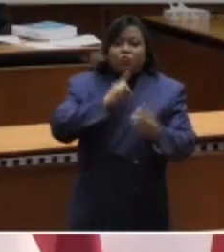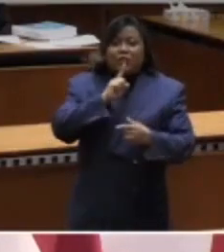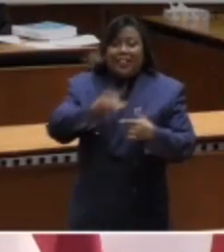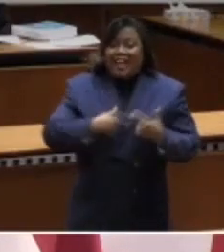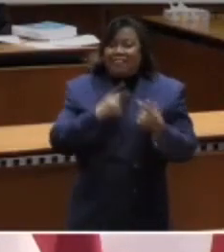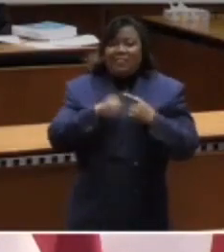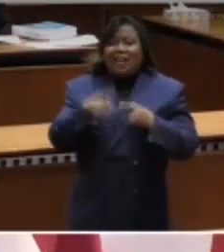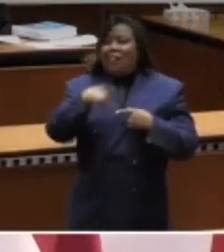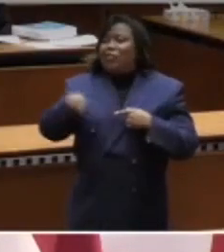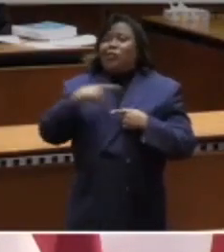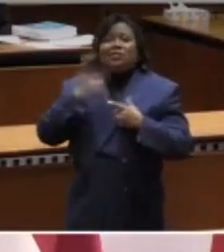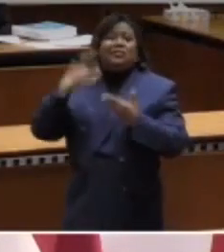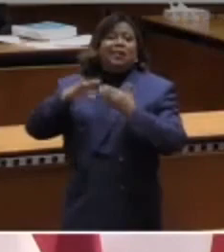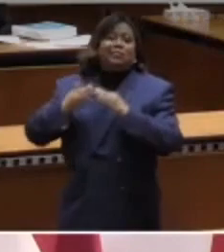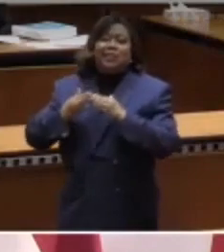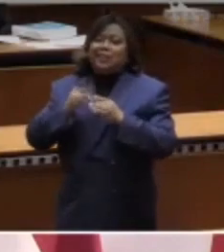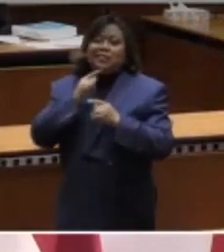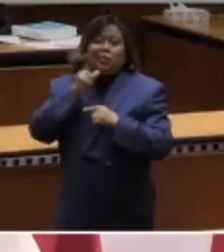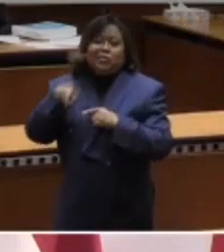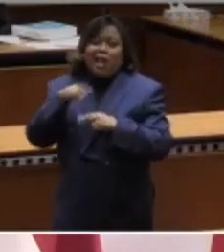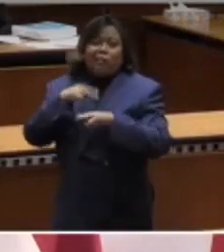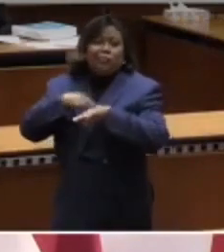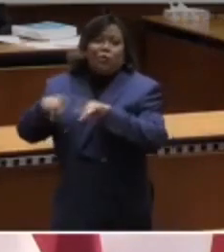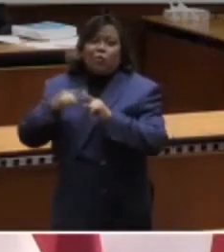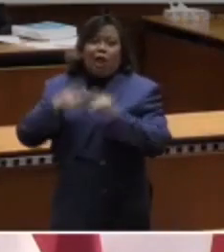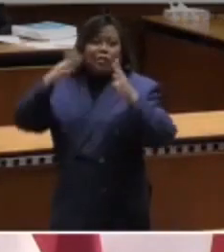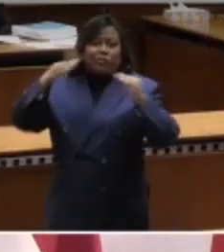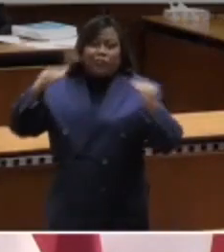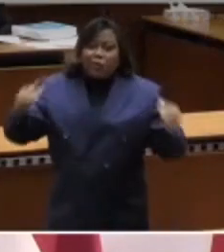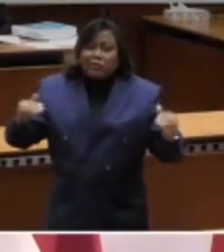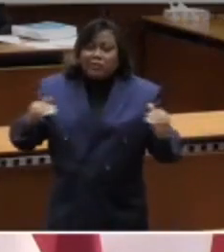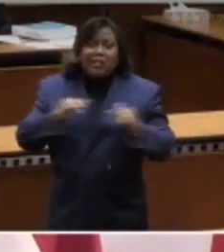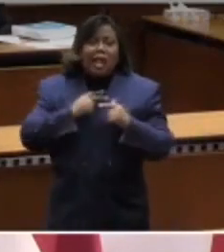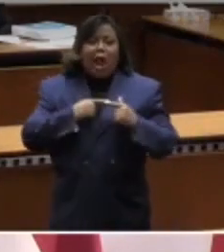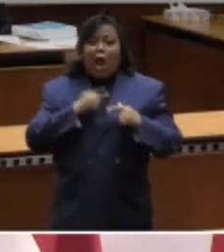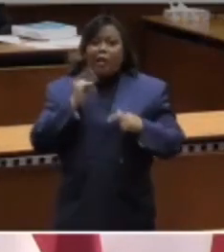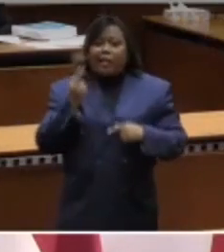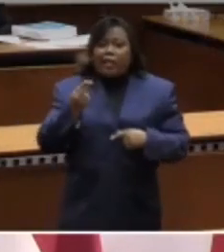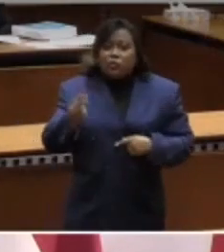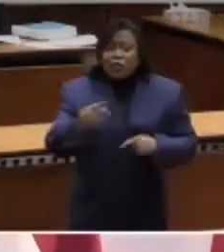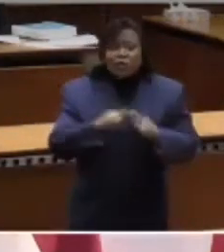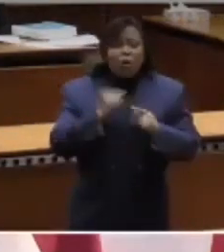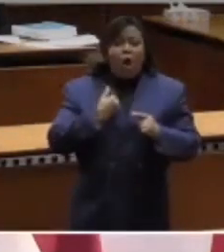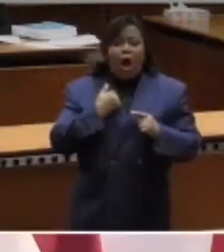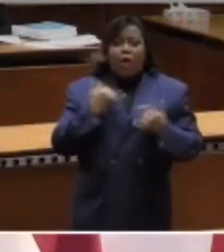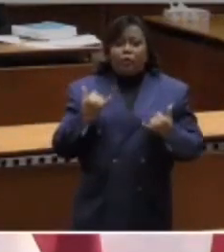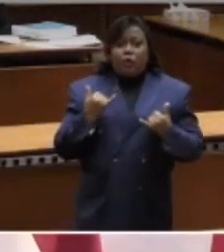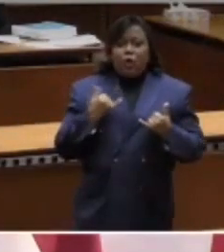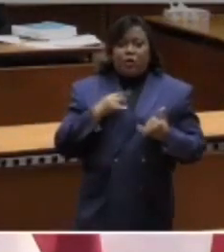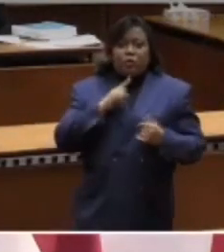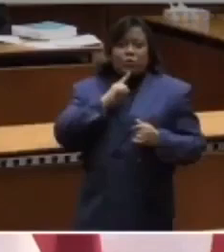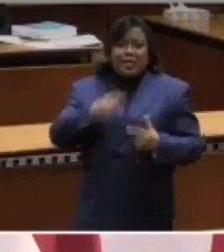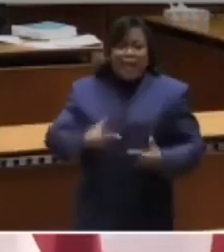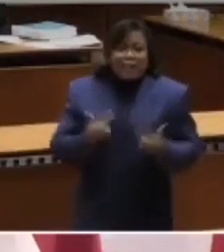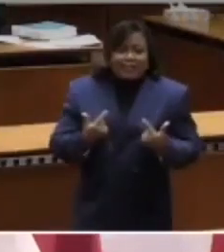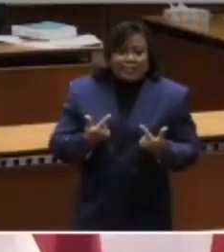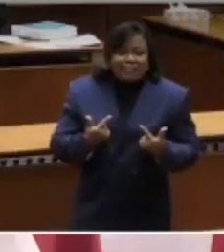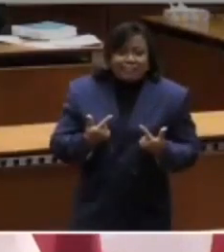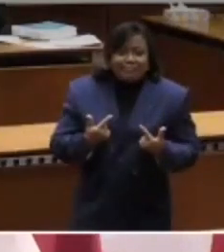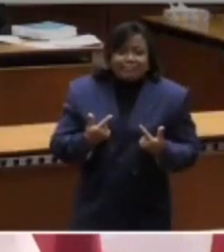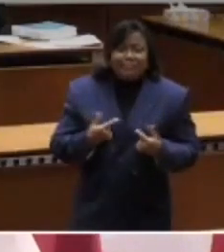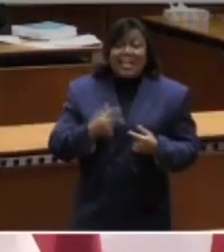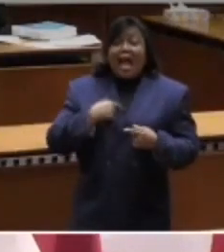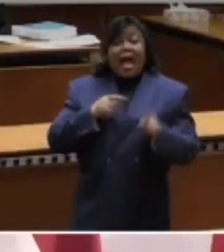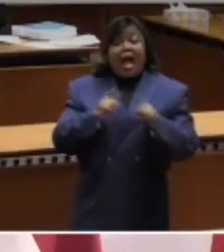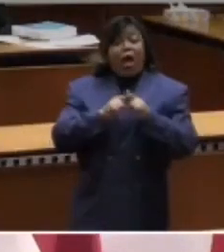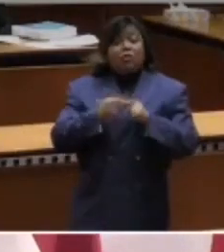and not those of some city that does not reflect our diversity, our history, or our current reality.